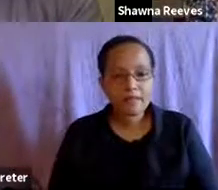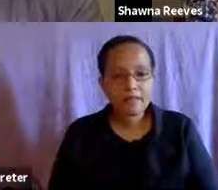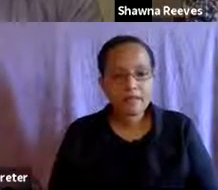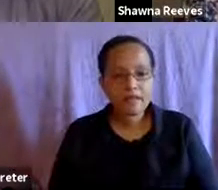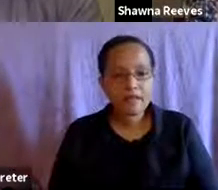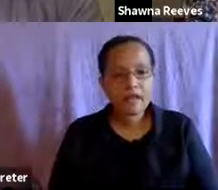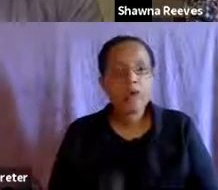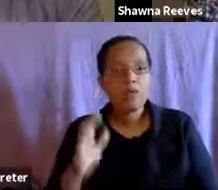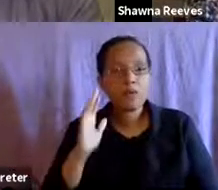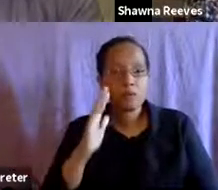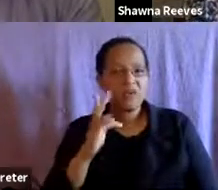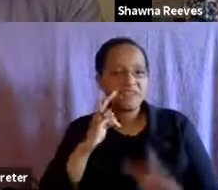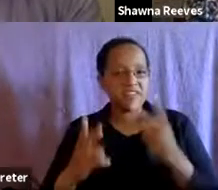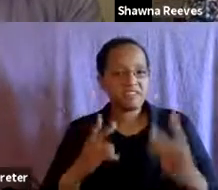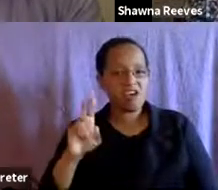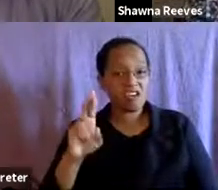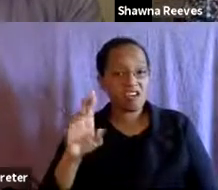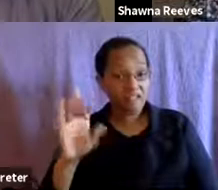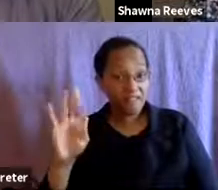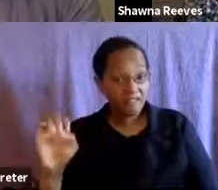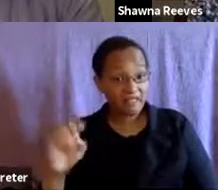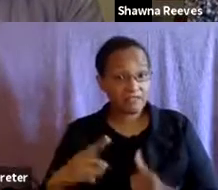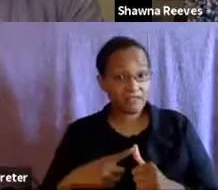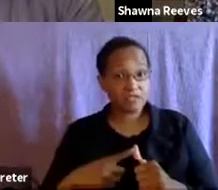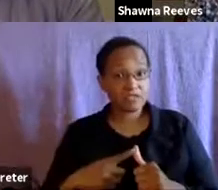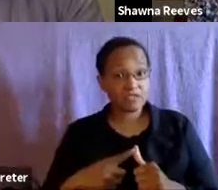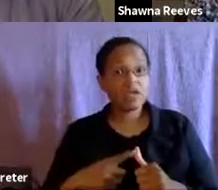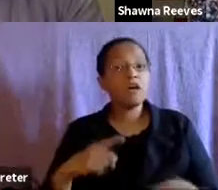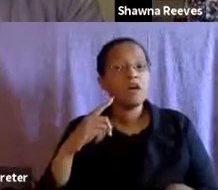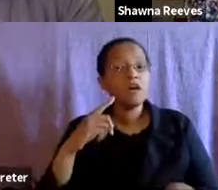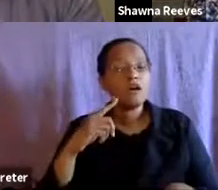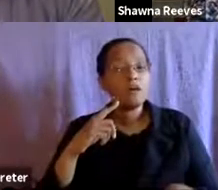We've already ordered PPE from the state emergencies. We're